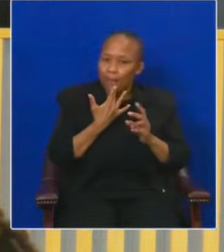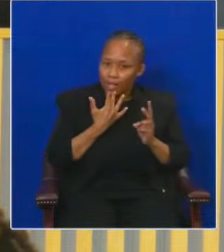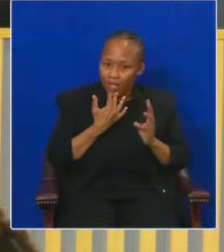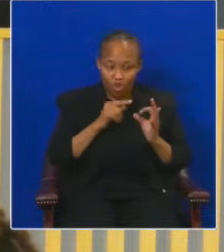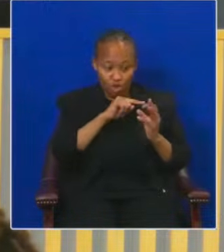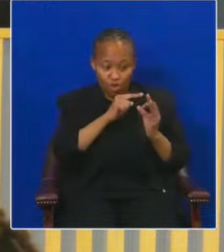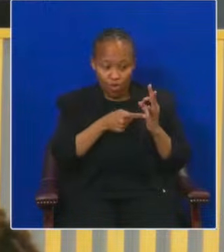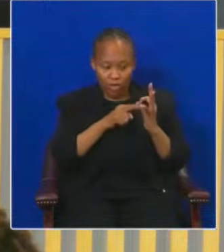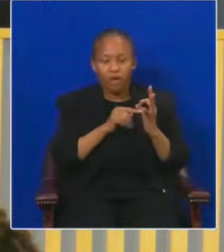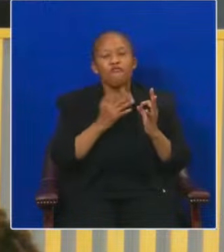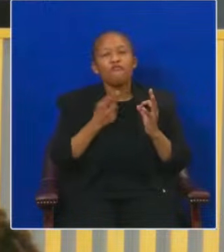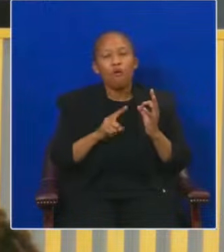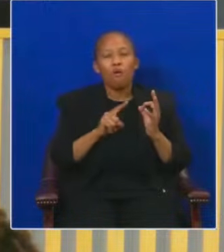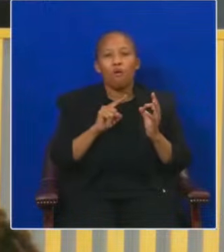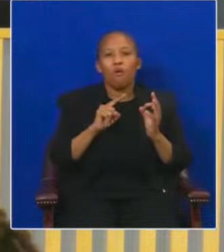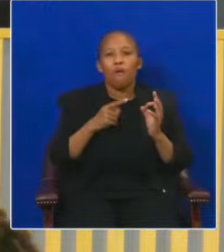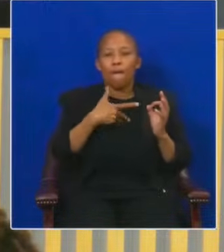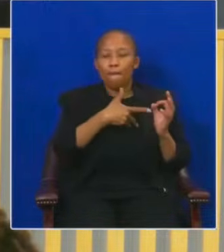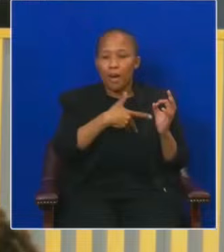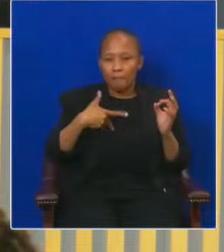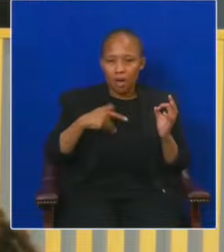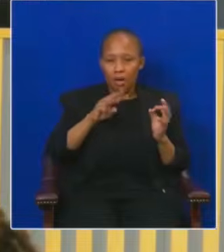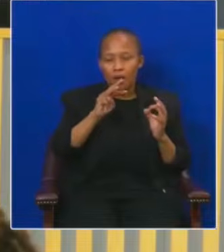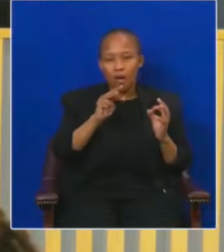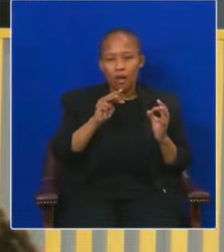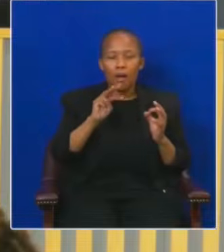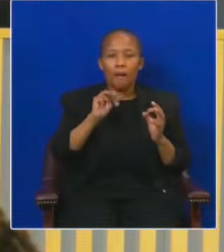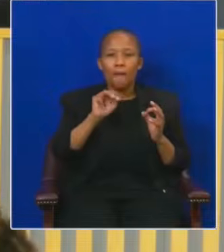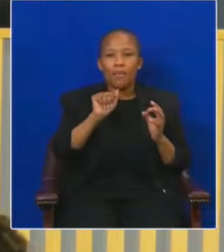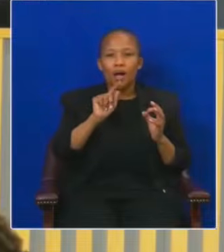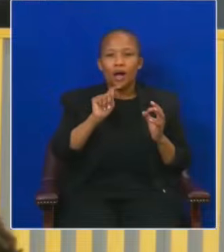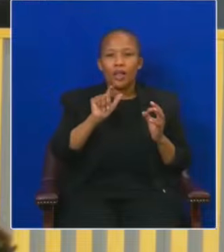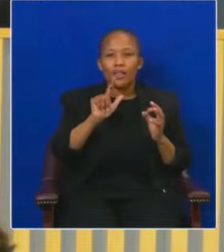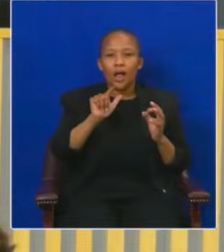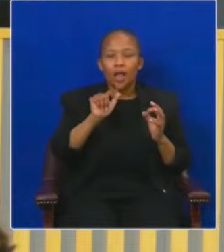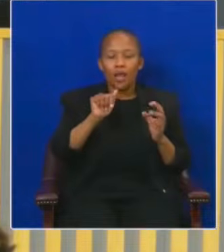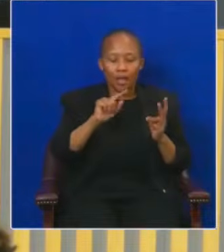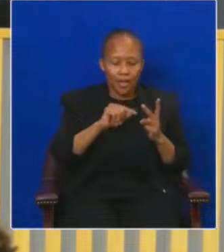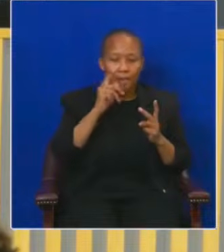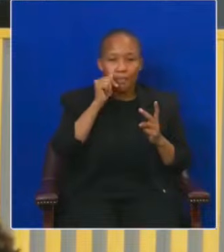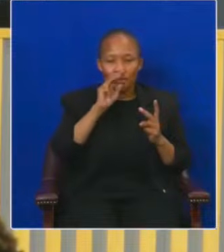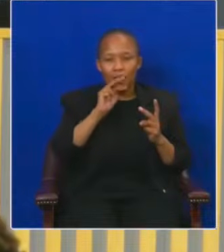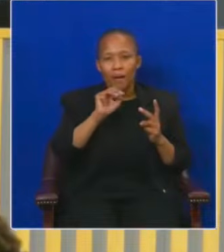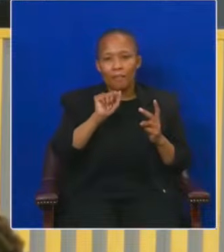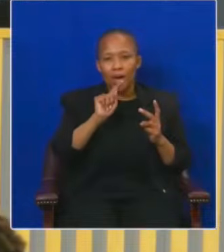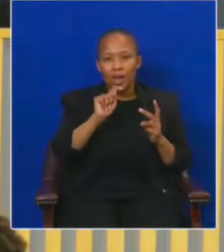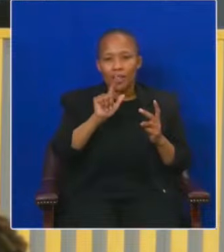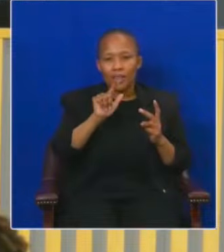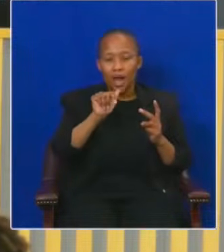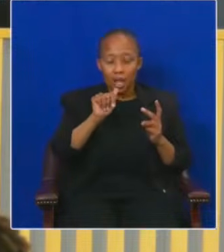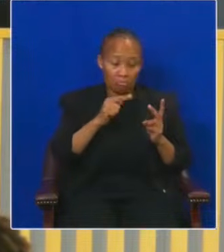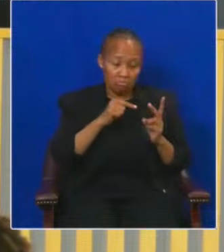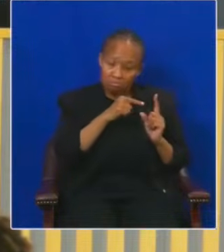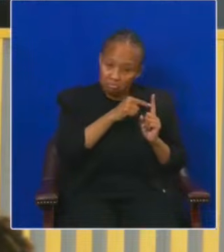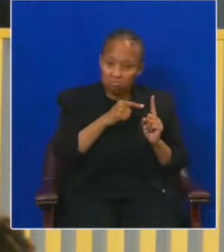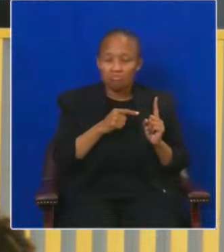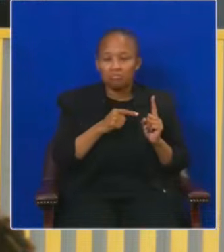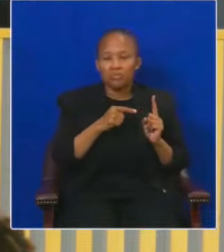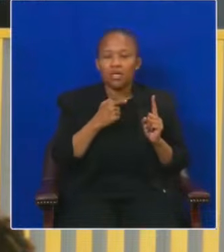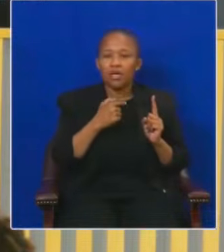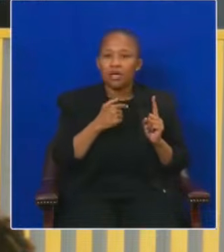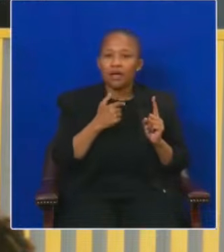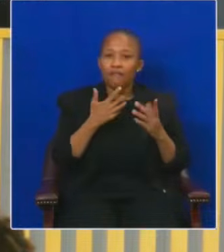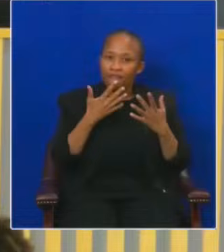with which they also gave permission to us for downloading of the cell